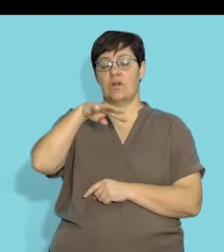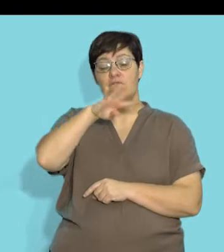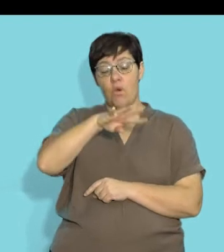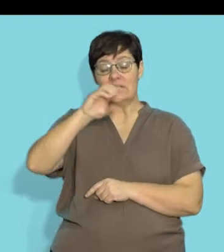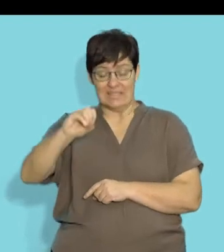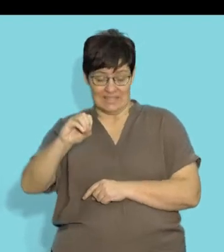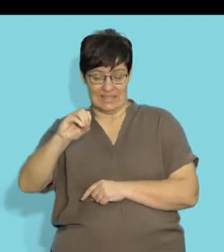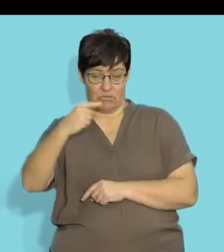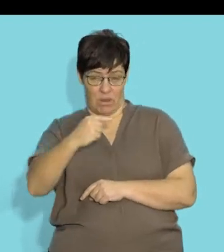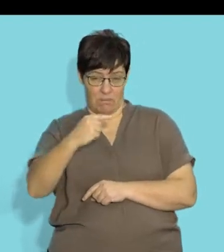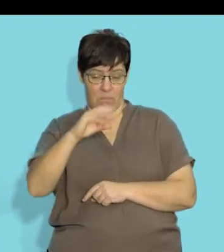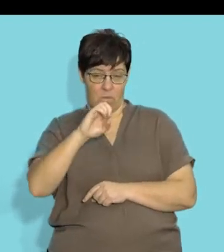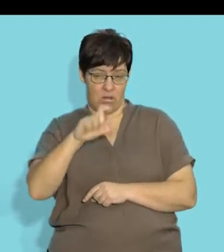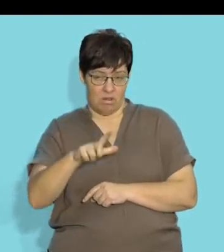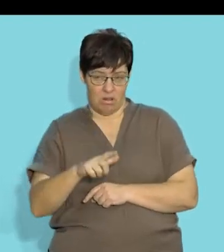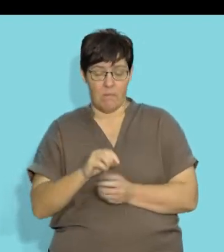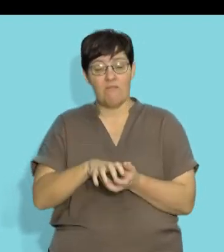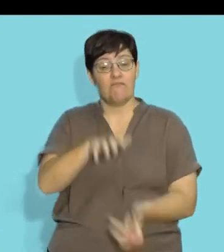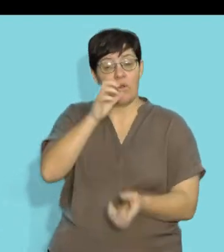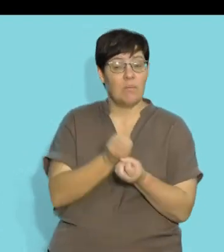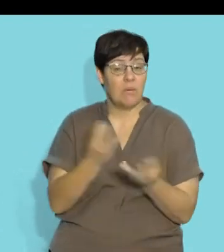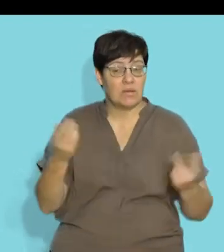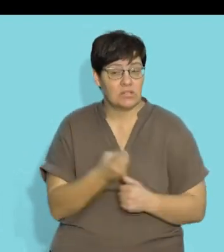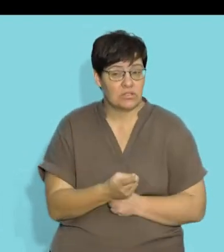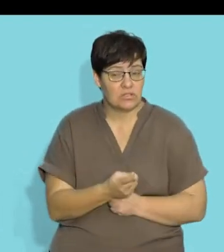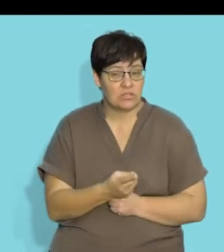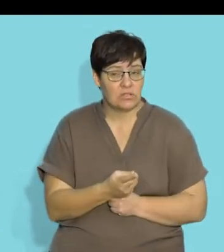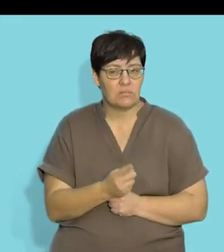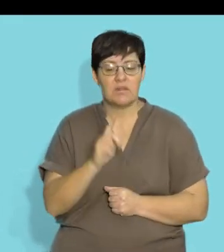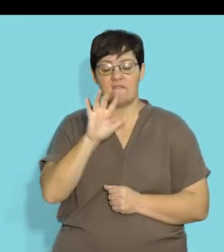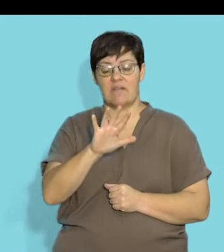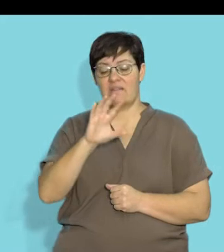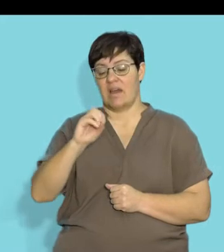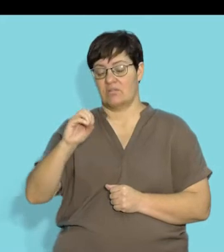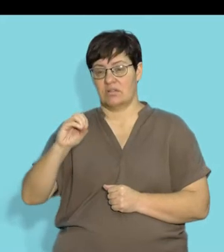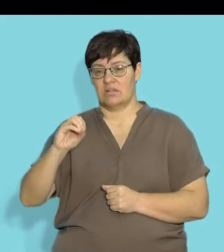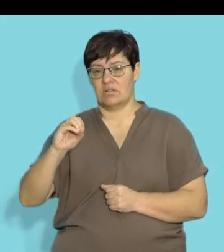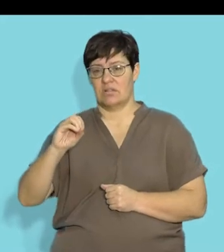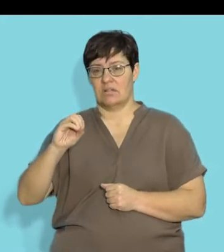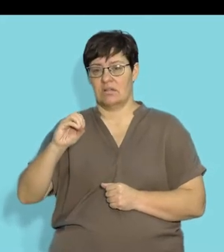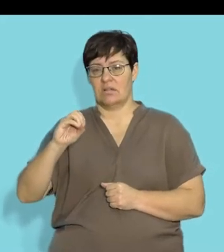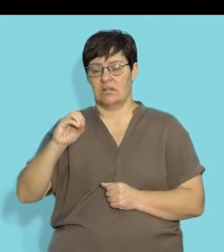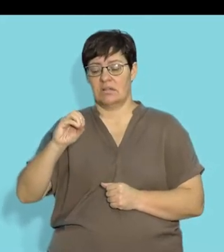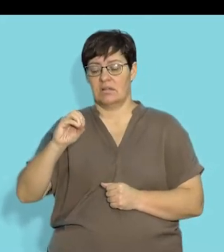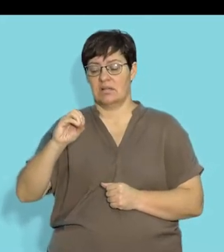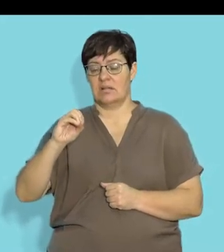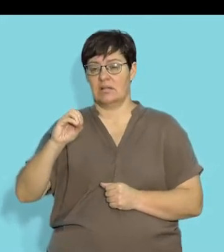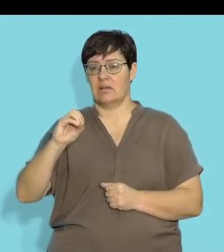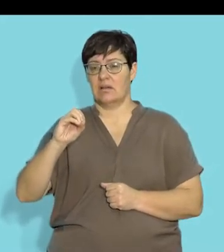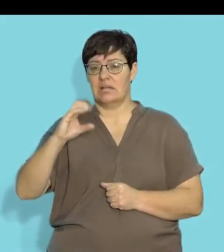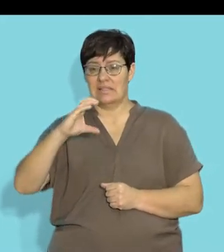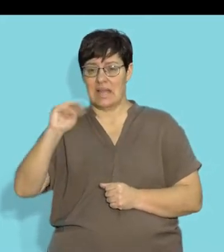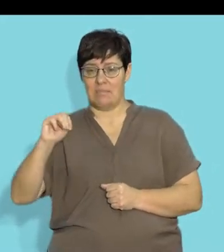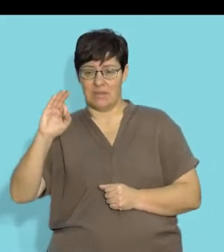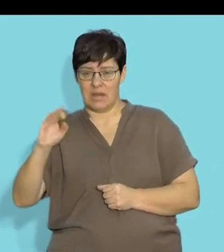mole. Then what is the volume? But remember, the volume needs to be in cubic decimeters, which is the SI unit.